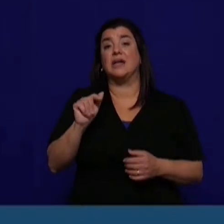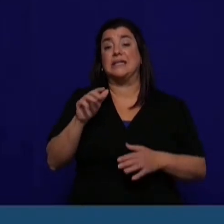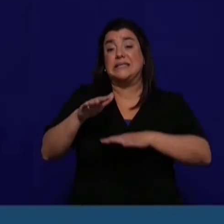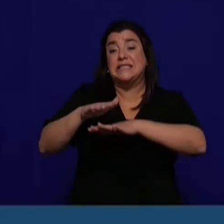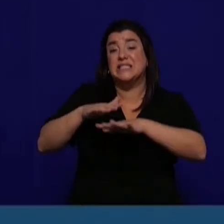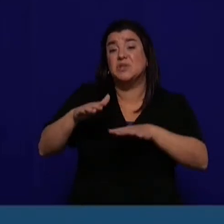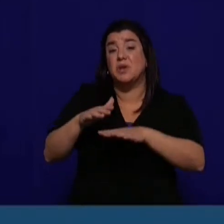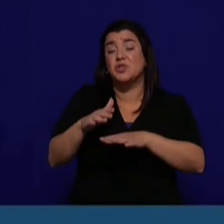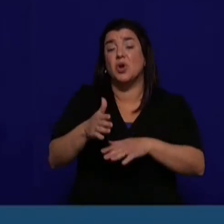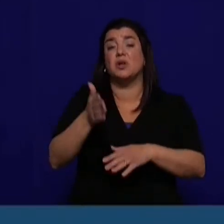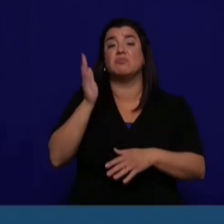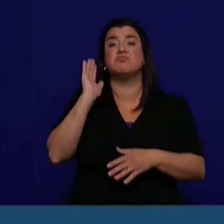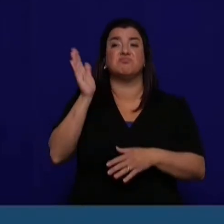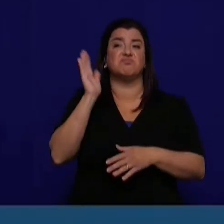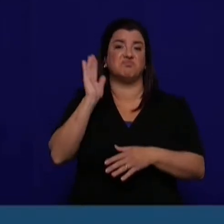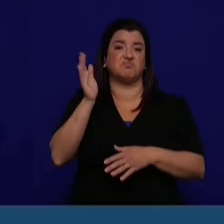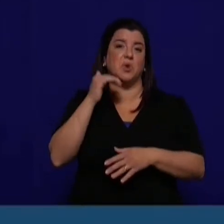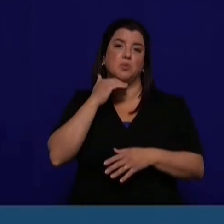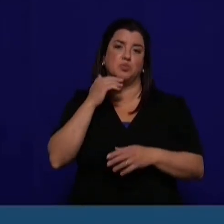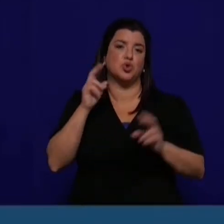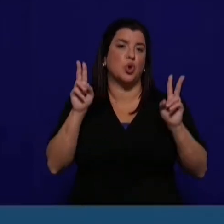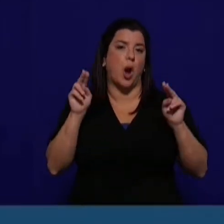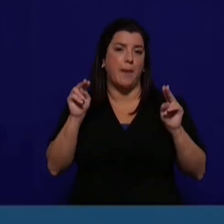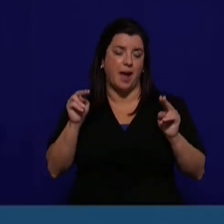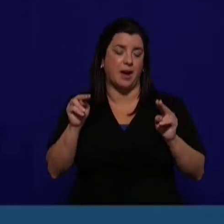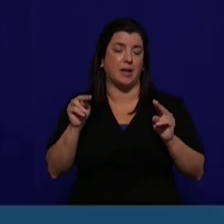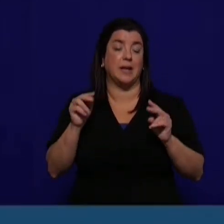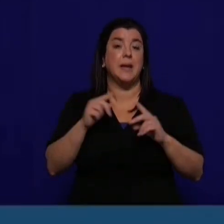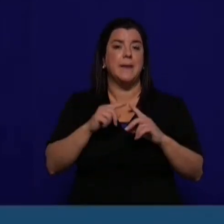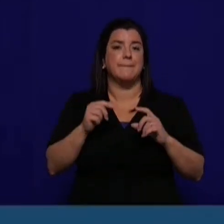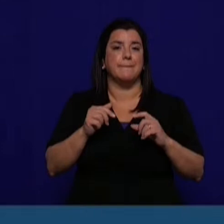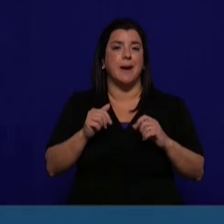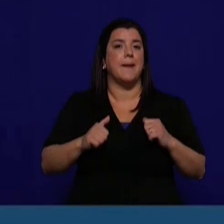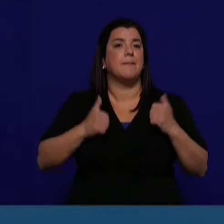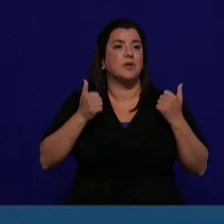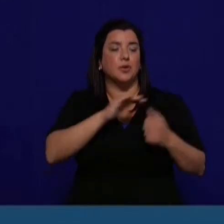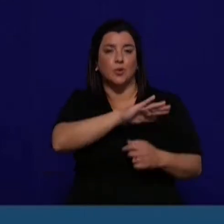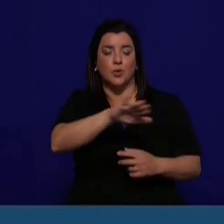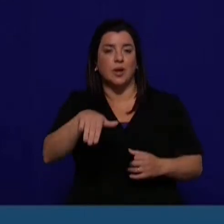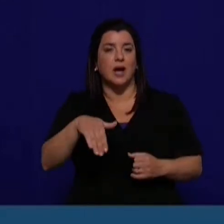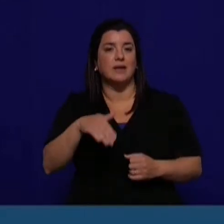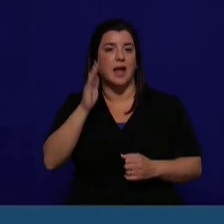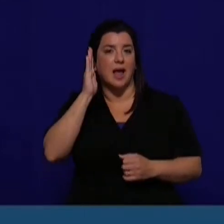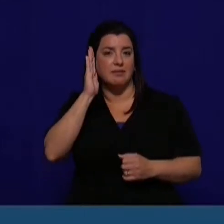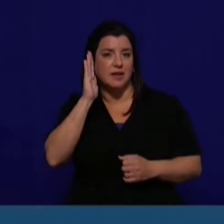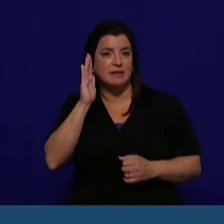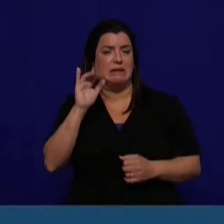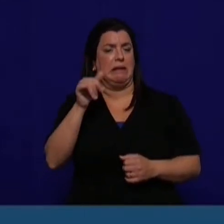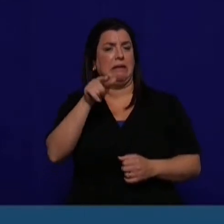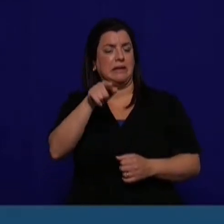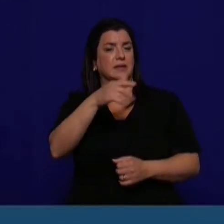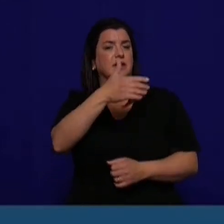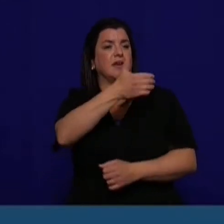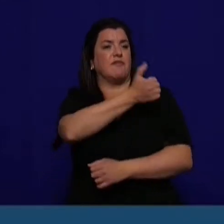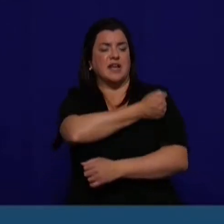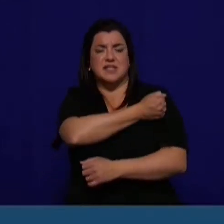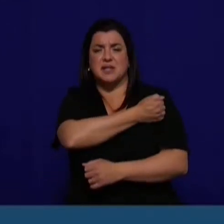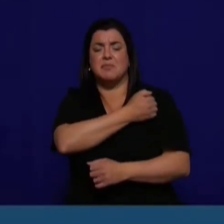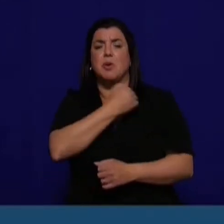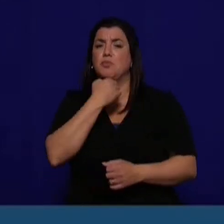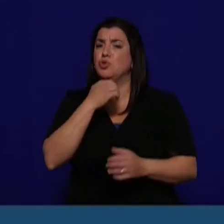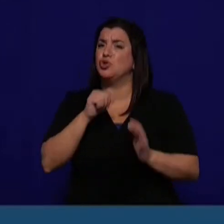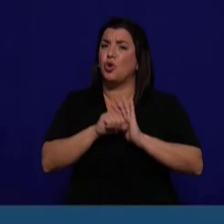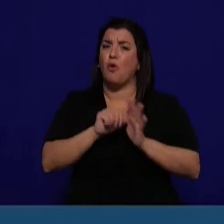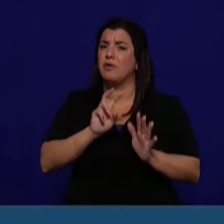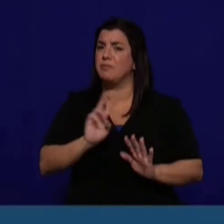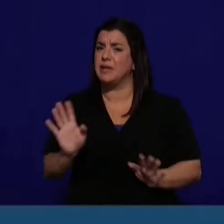rari ħafna. Però huwa tajjeb li kulħadd jieħu ħsieb li jekk inti ħadd tilqima kemm kwalinkwa tilqima, kwalinkwa mediċini u